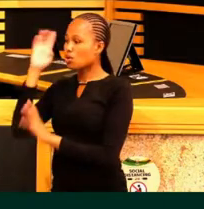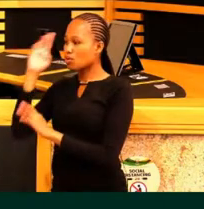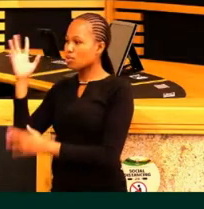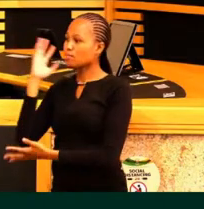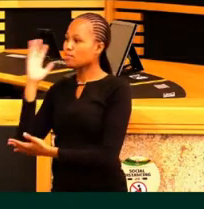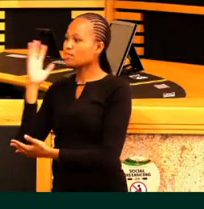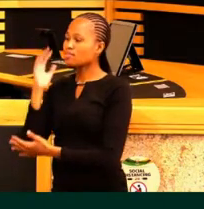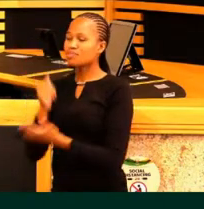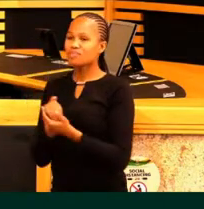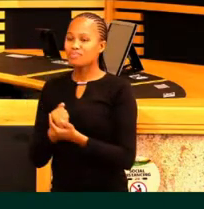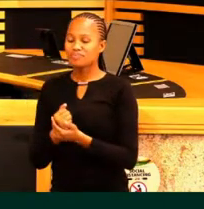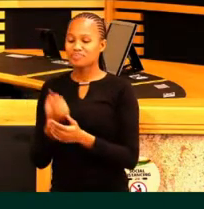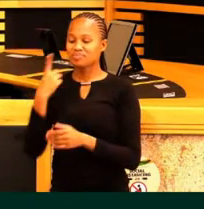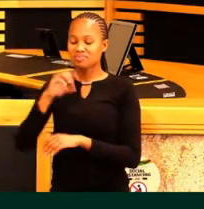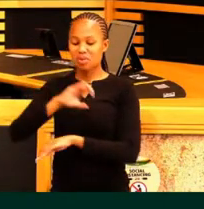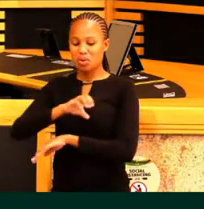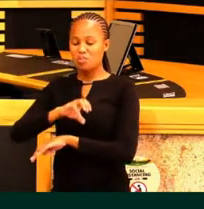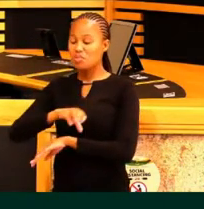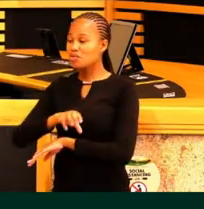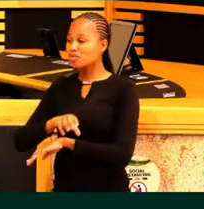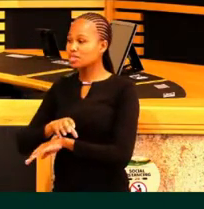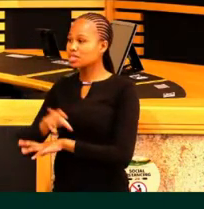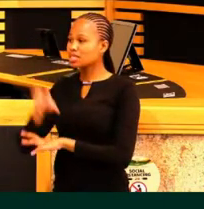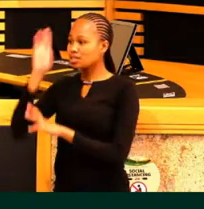citizen of the province